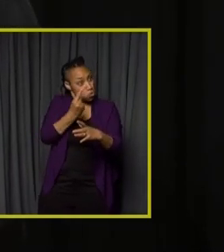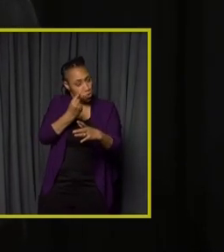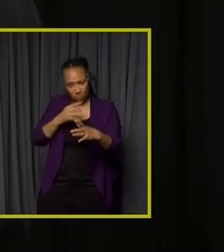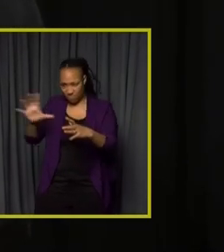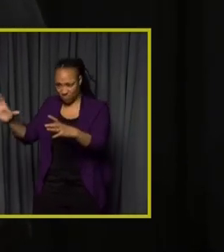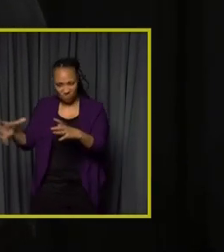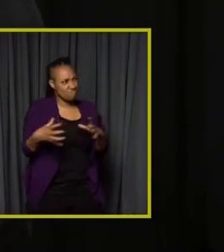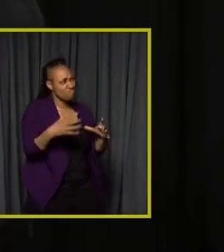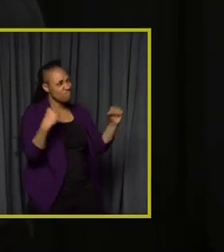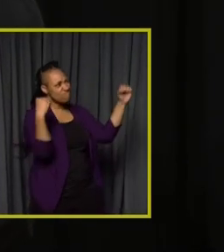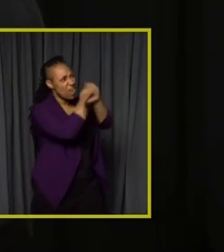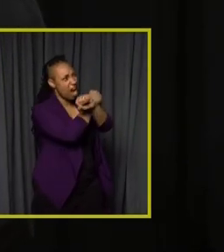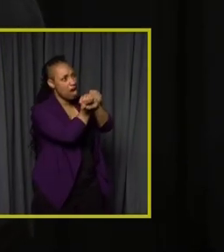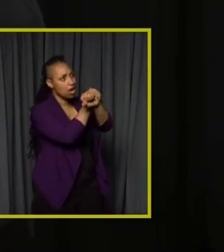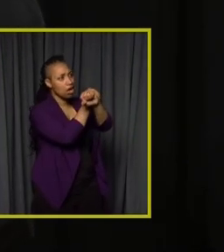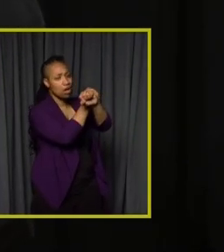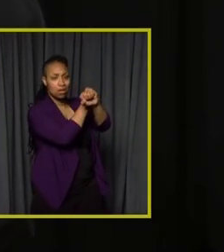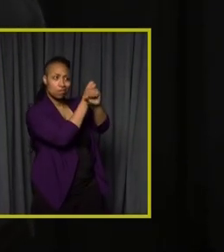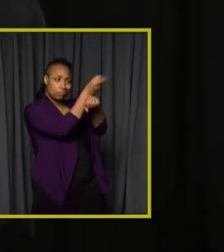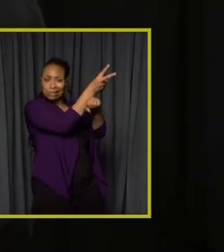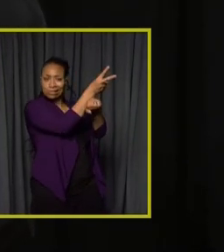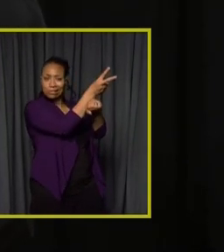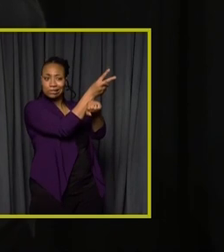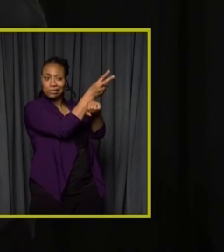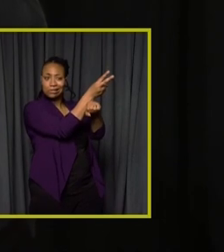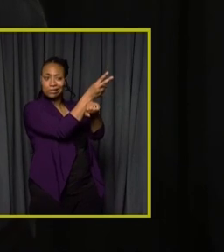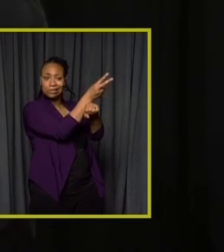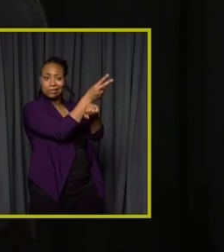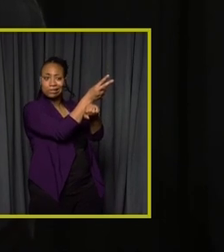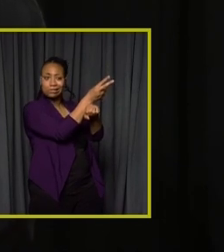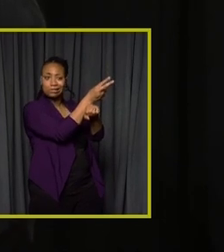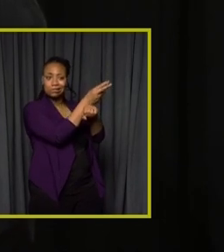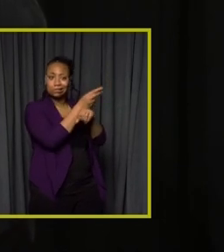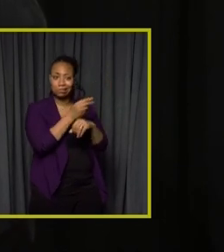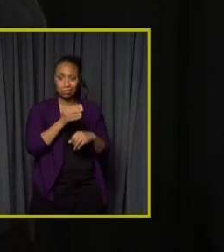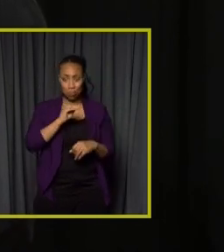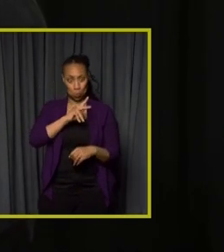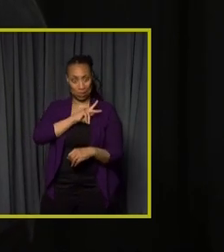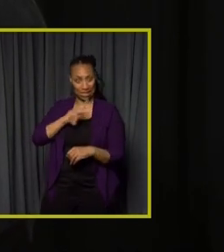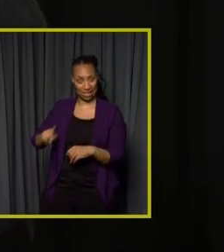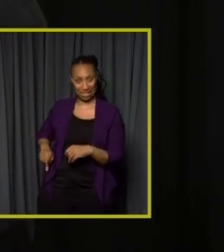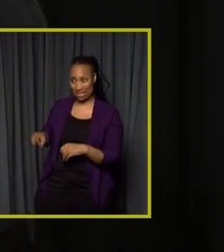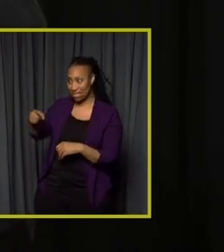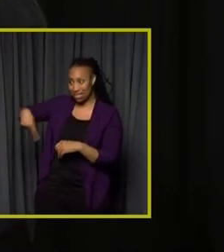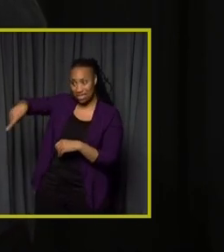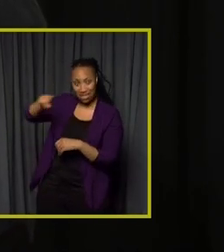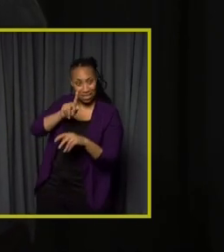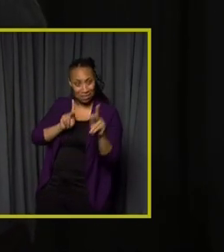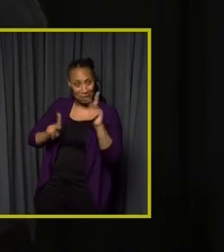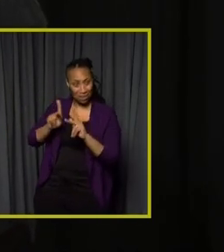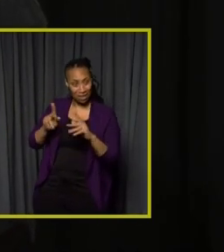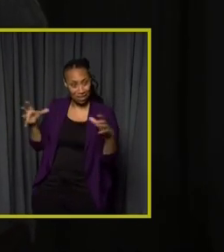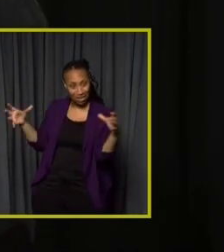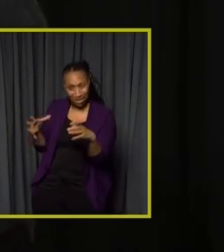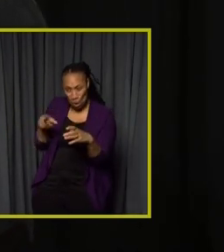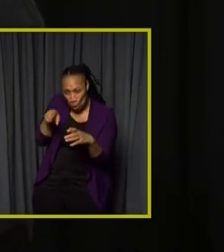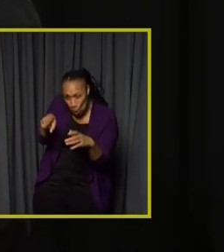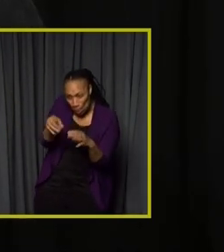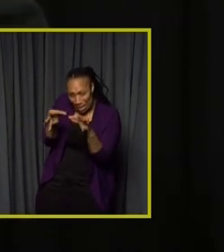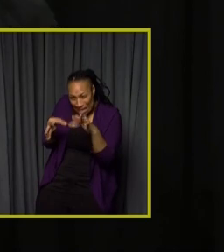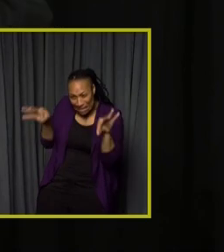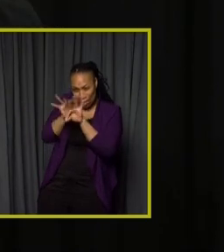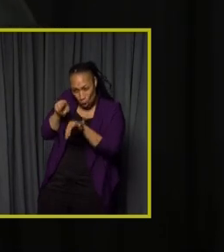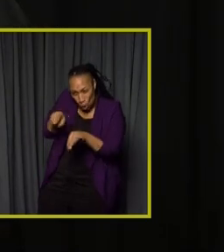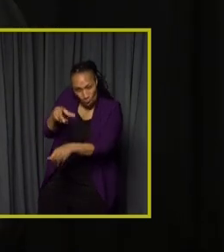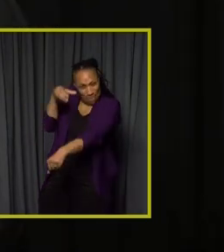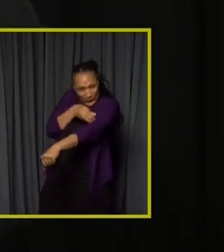House, hold the key to fully transforming the political calculus in this country. So we've come today that